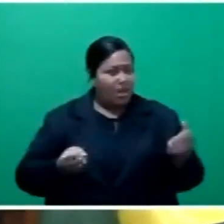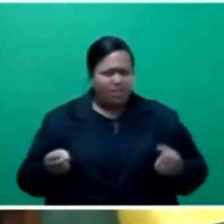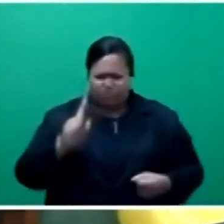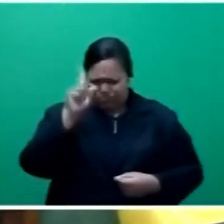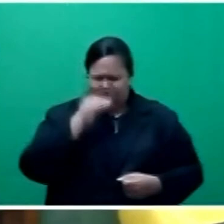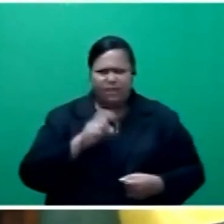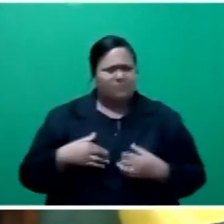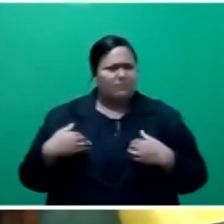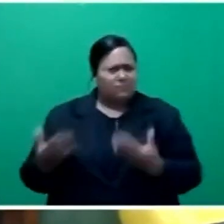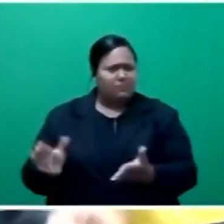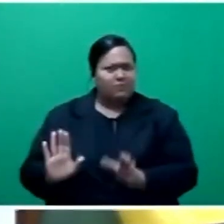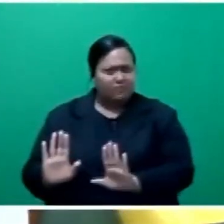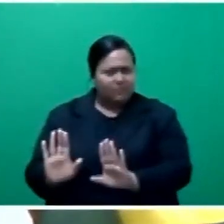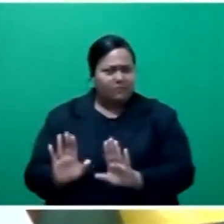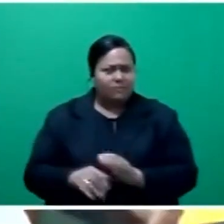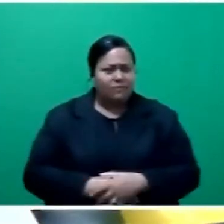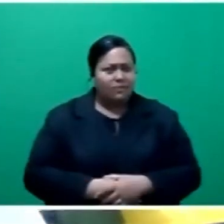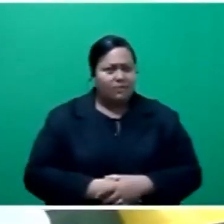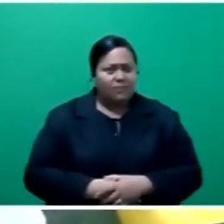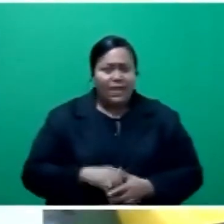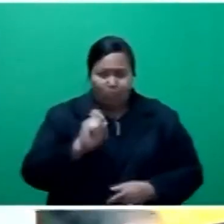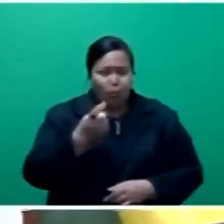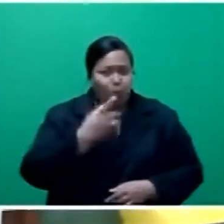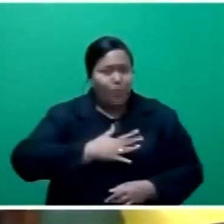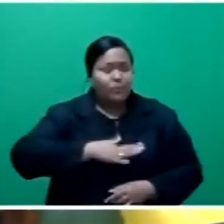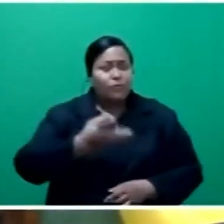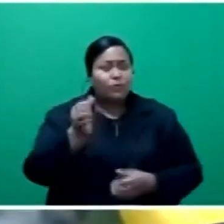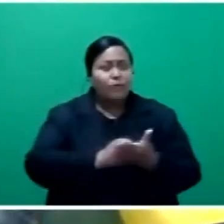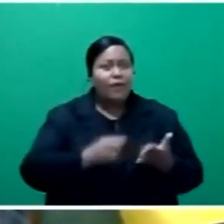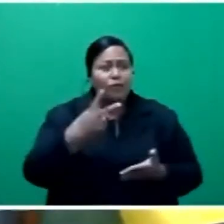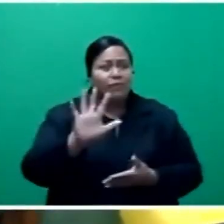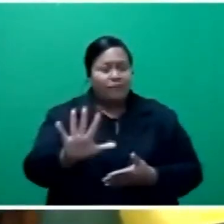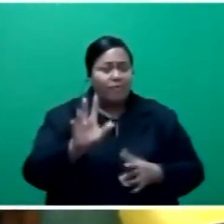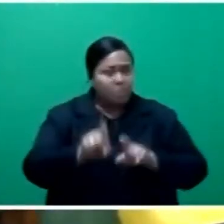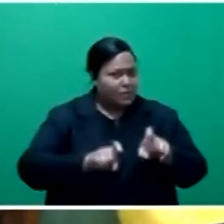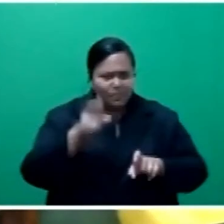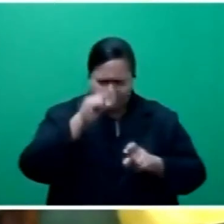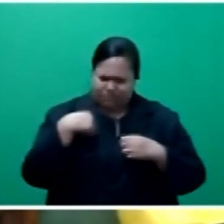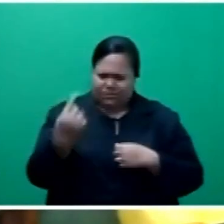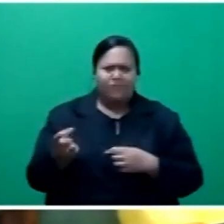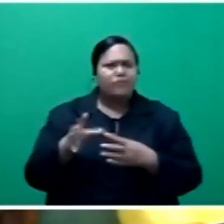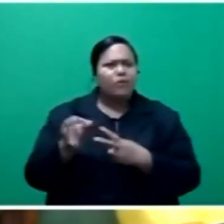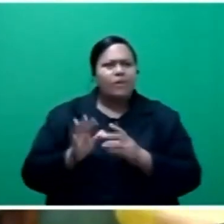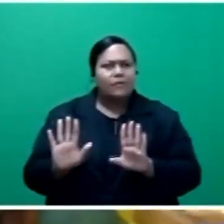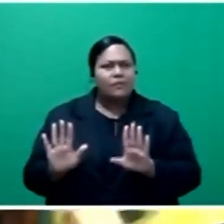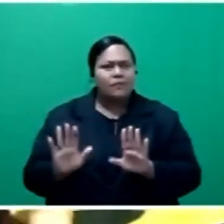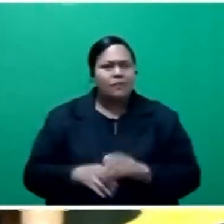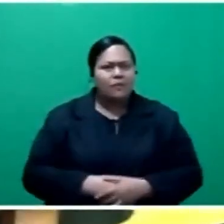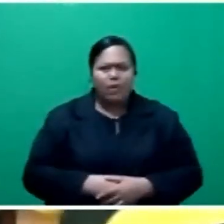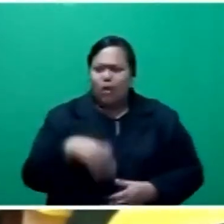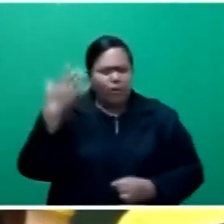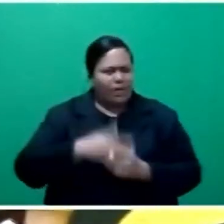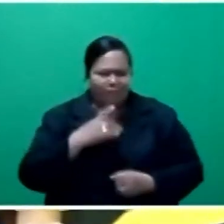want to buy 25 bicycles, you can do that. It's his choice. That's why you have a one-line item, which they don't actually come and tell this Parliament. They're not